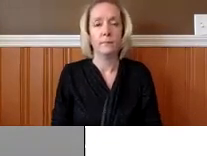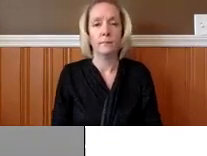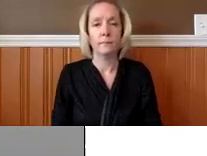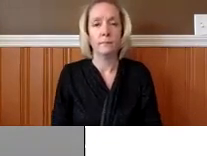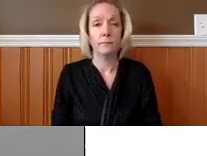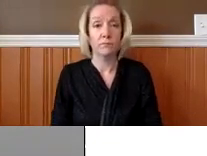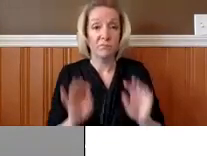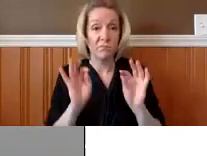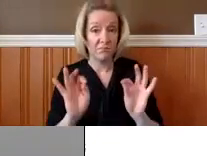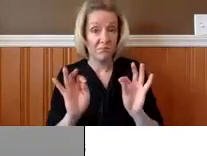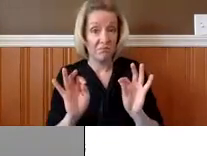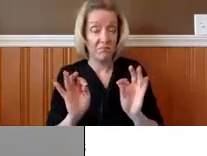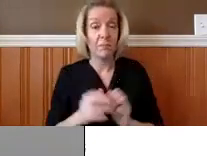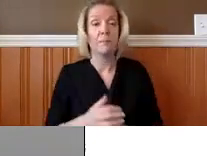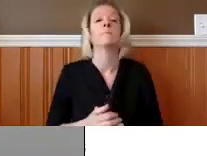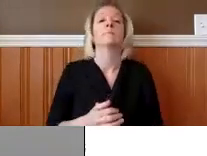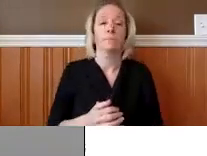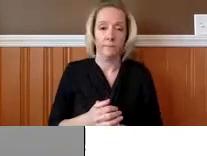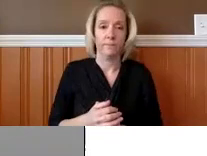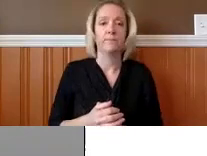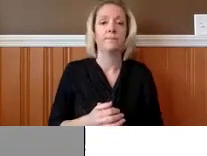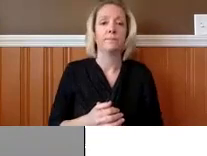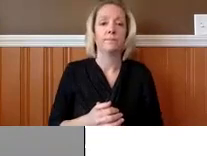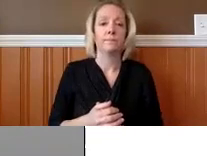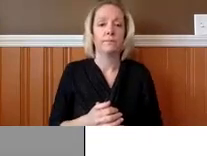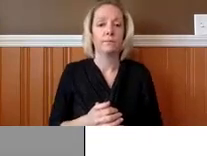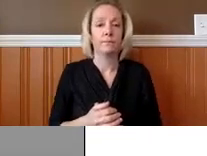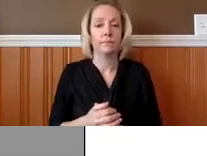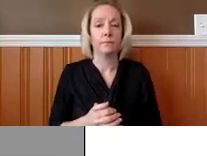Good? All right. Yes. All right.